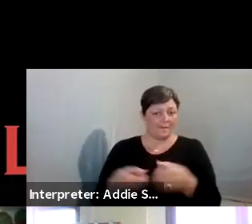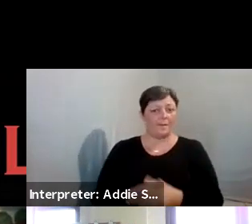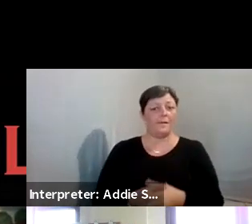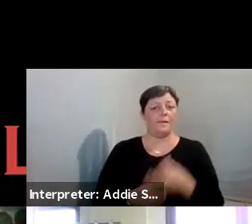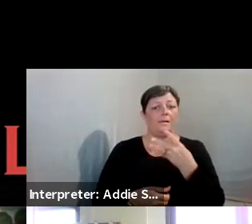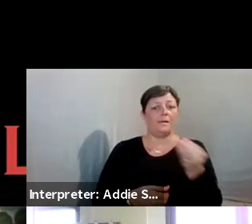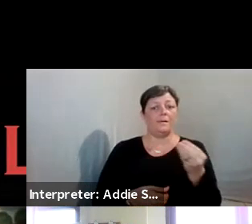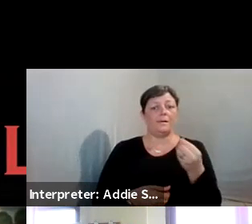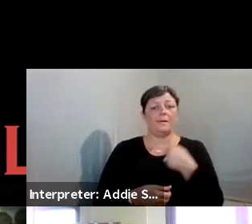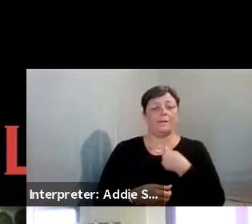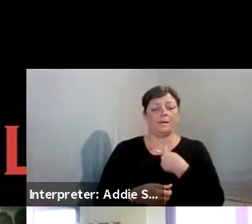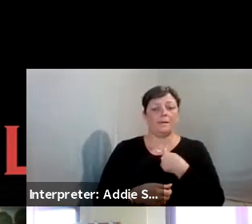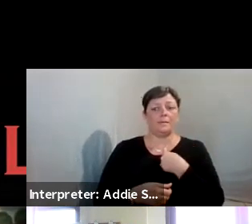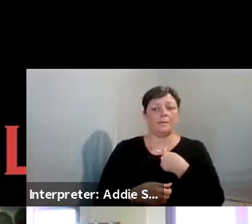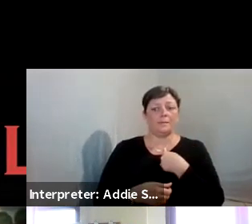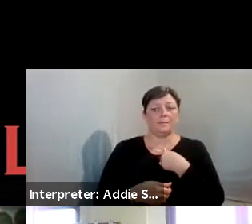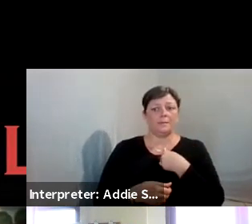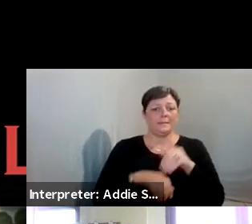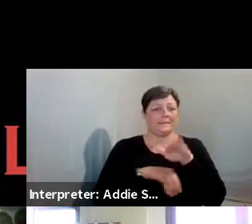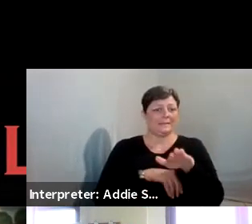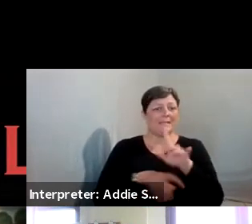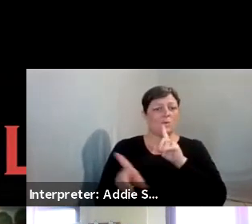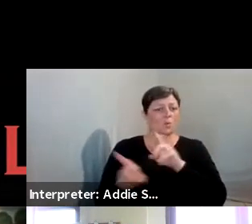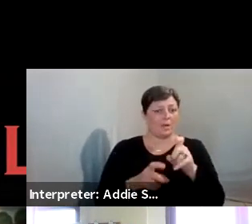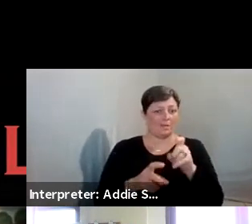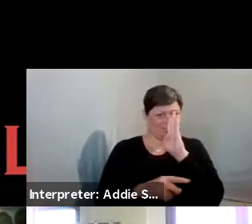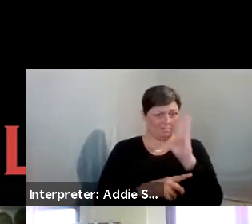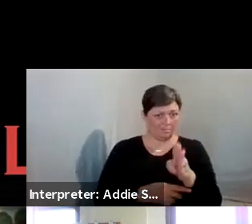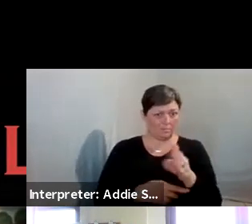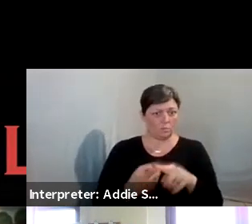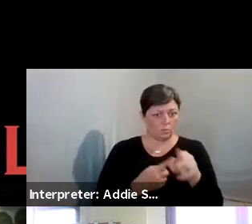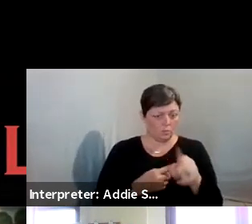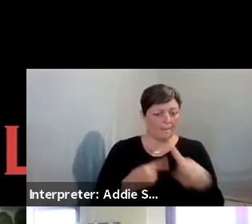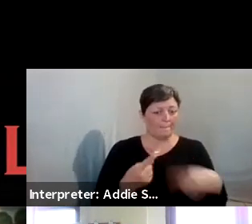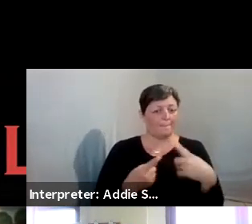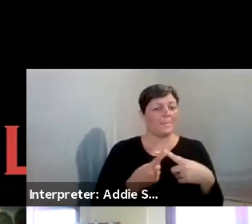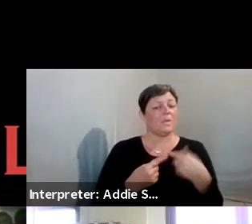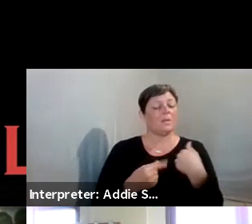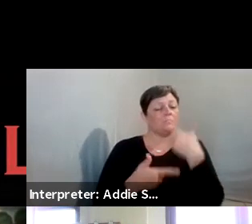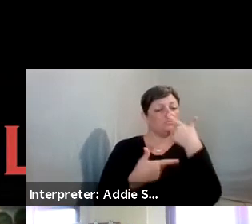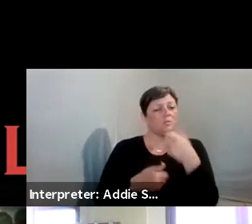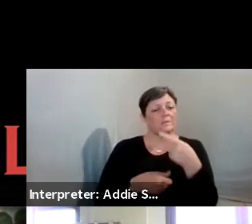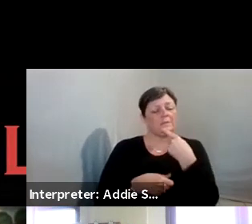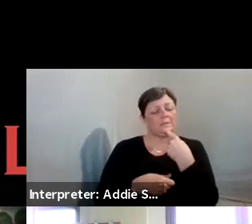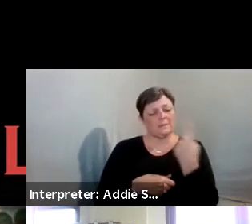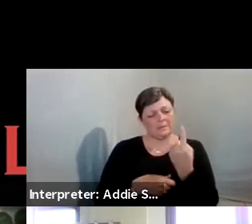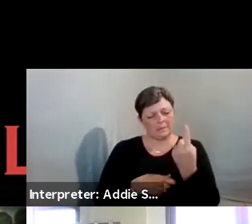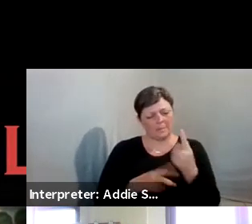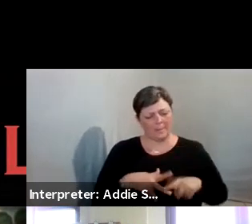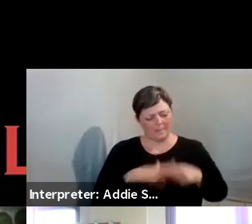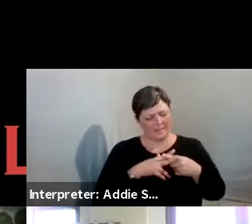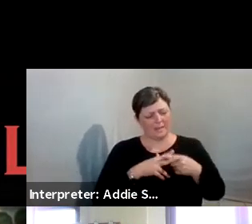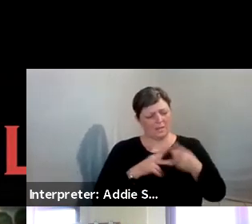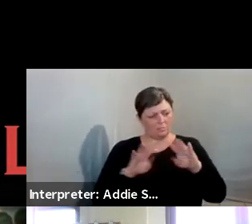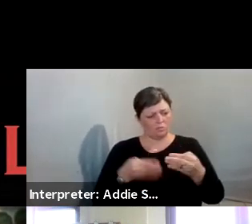I had sent you a question just to you about. I was interested. You said something right at the very beginning when you